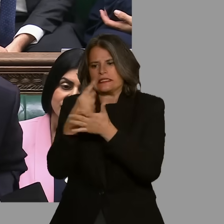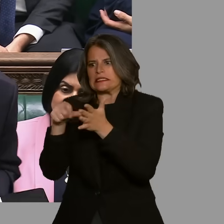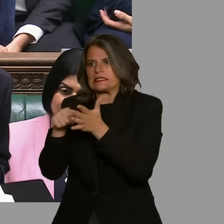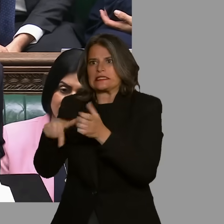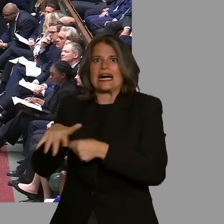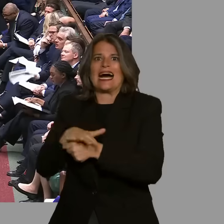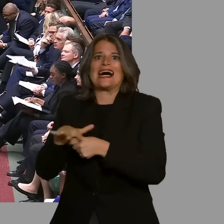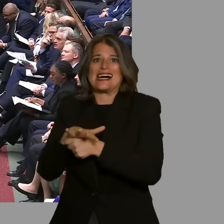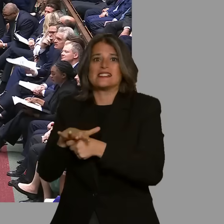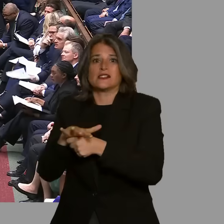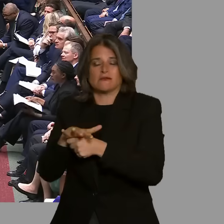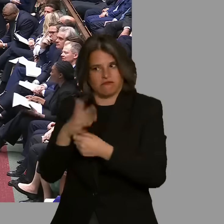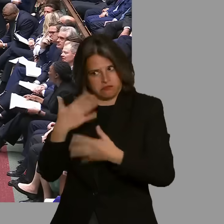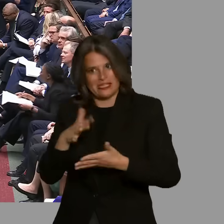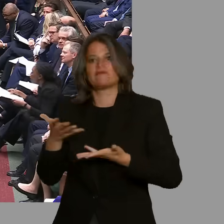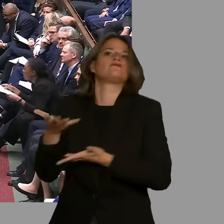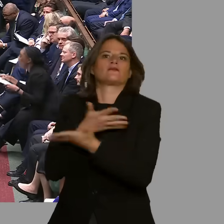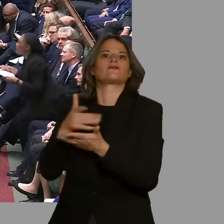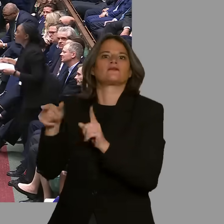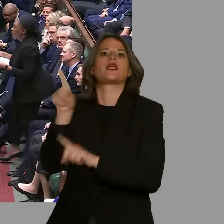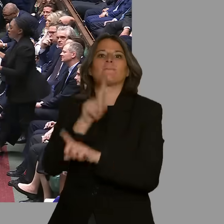first place. Kemi Badenoch.